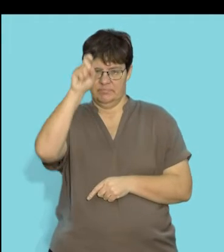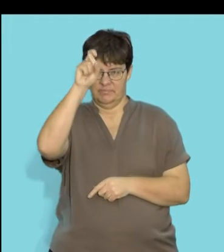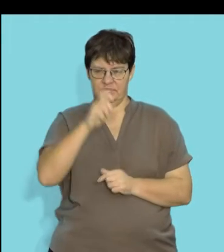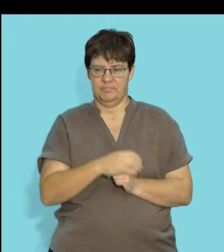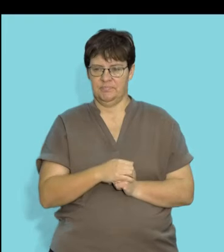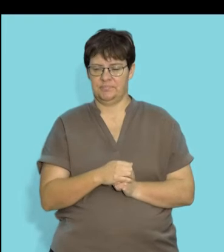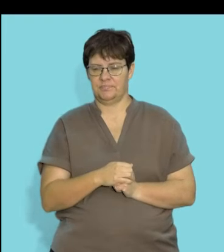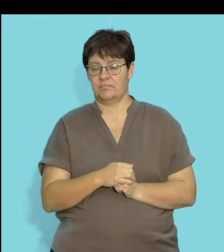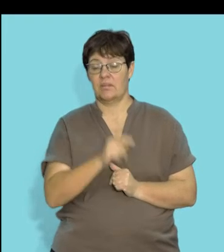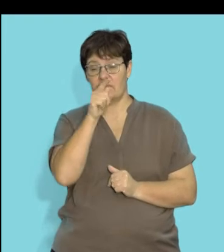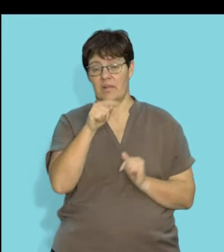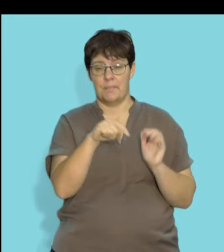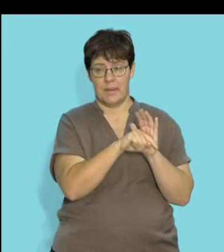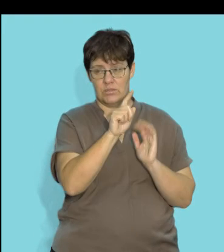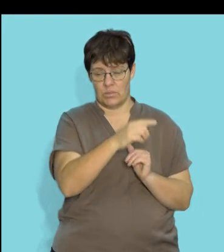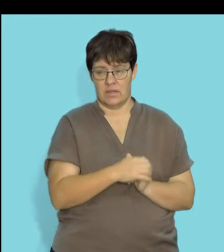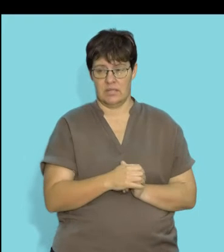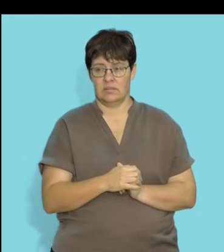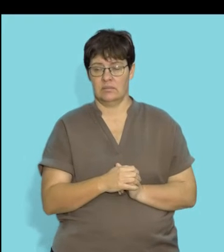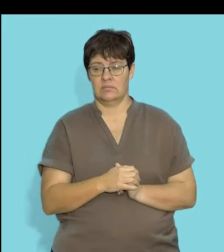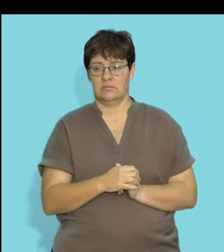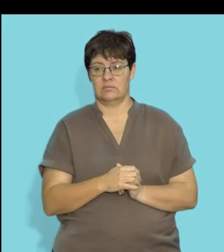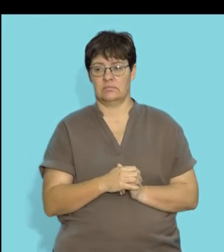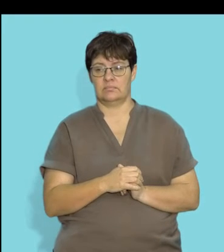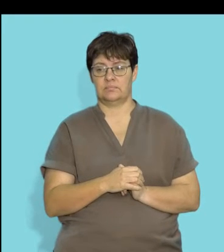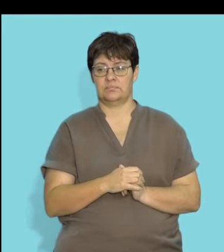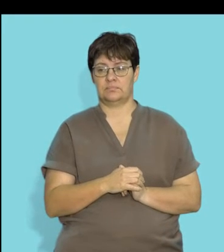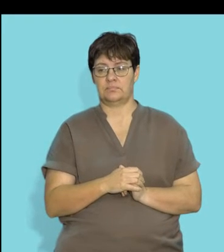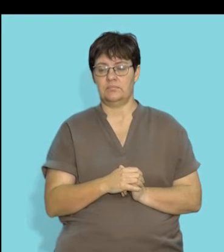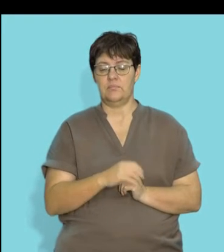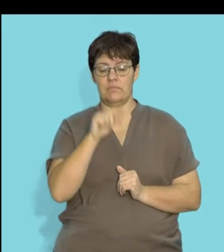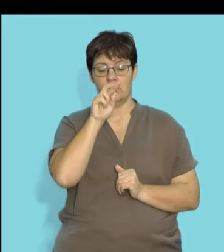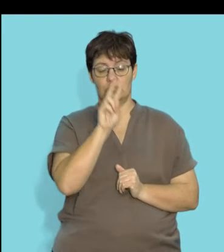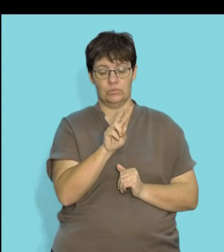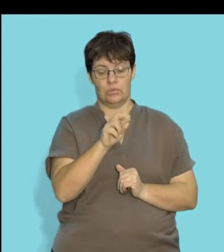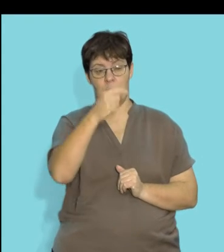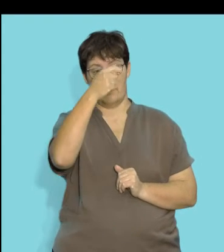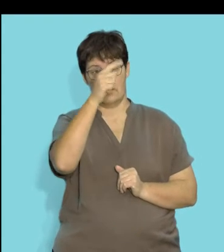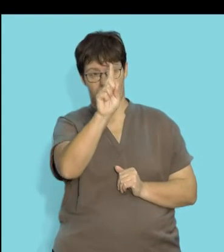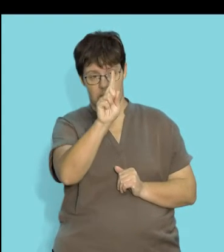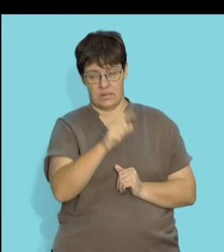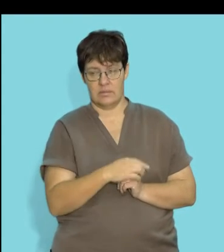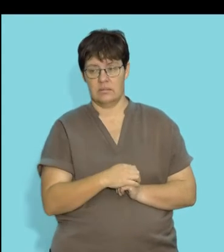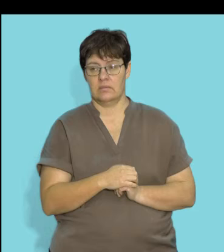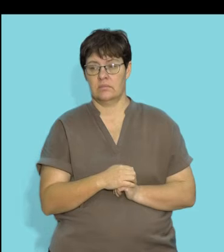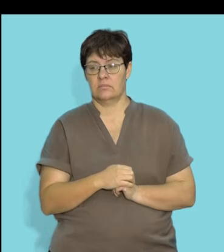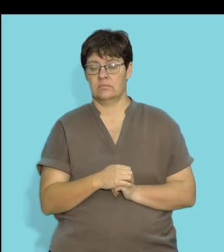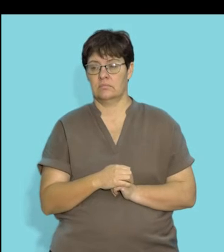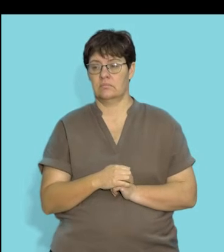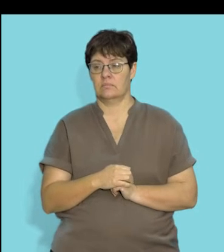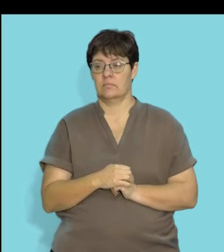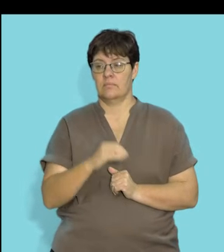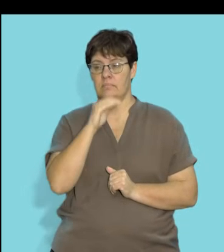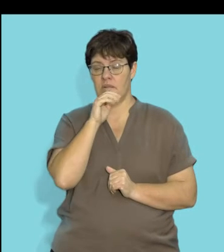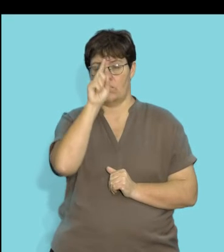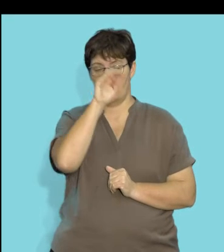x. If my x is minus 1, this is going to be 2 to the exponent of -1,